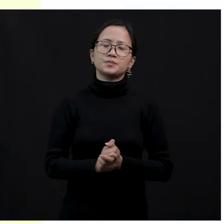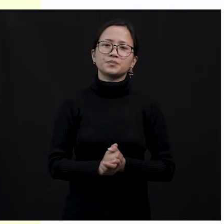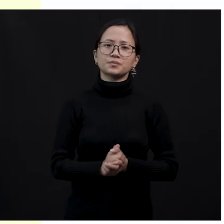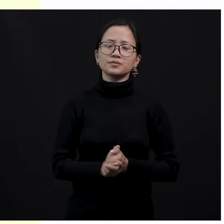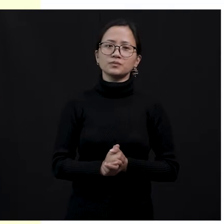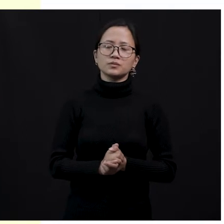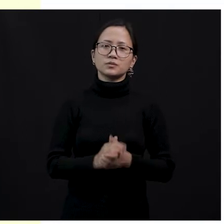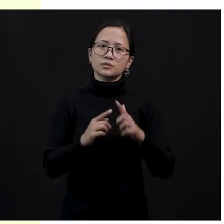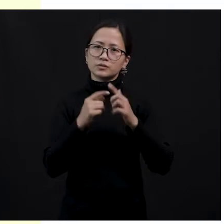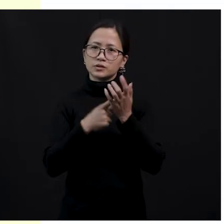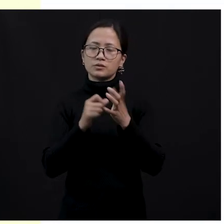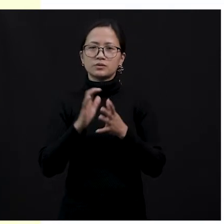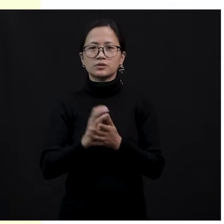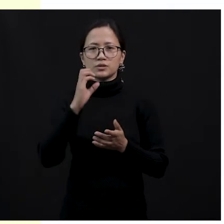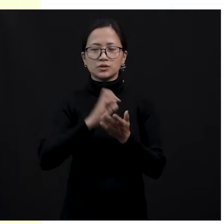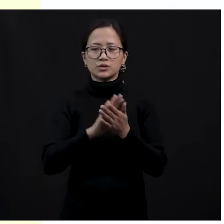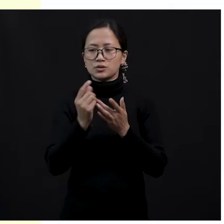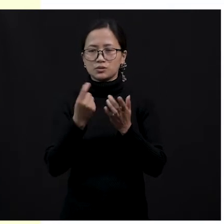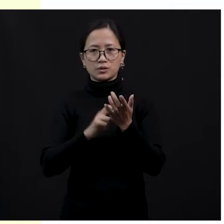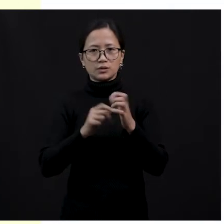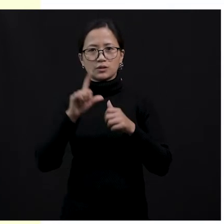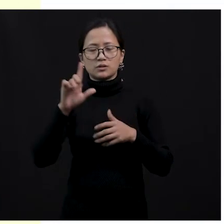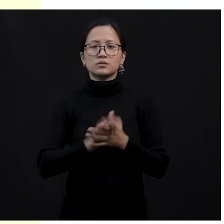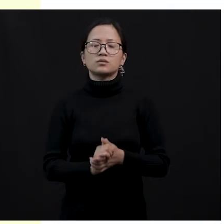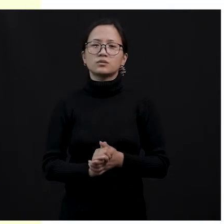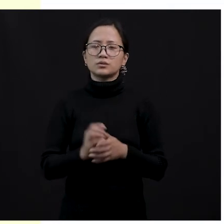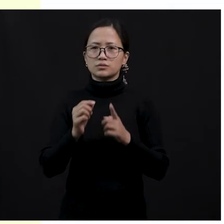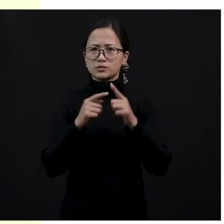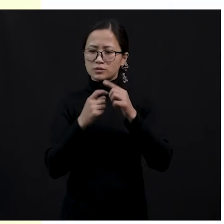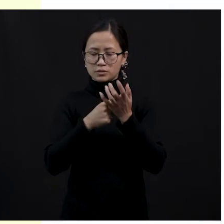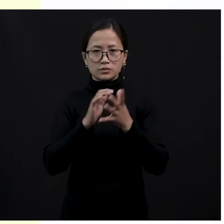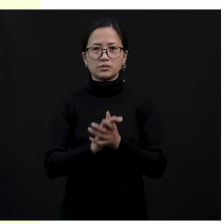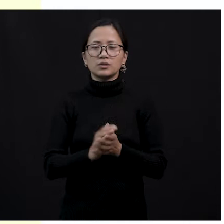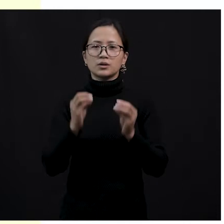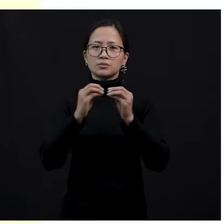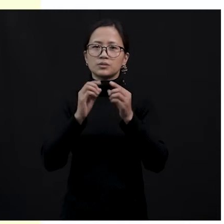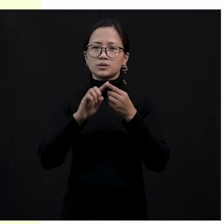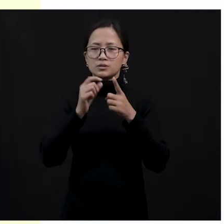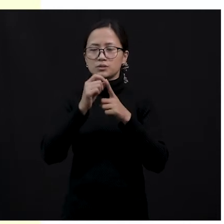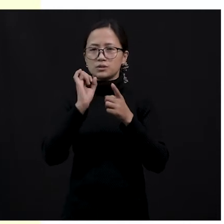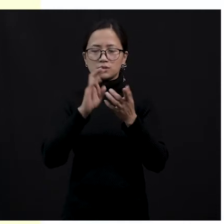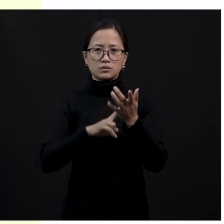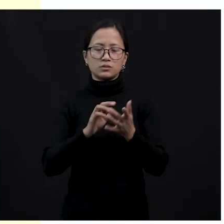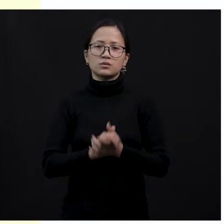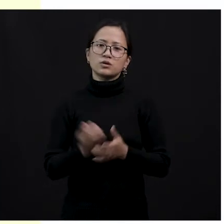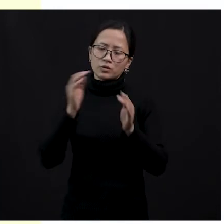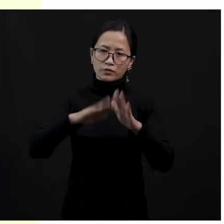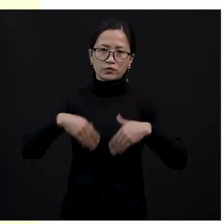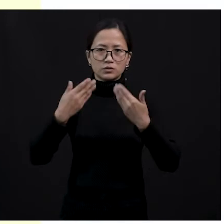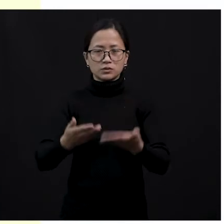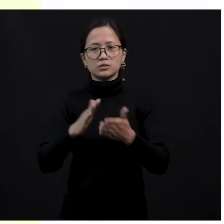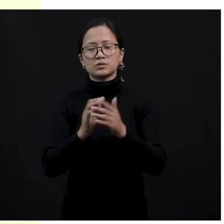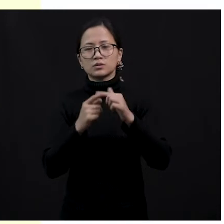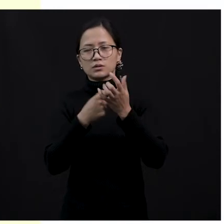is a trick that Chunilal planned for Bepin Babu, and Bepin Babu falls into the trap of that.